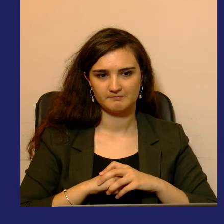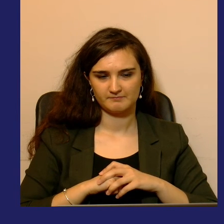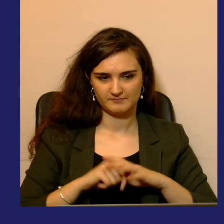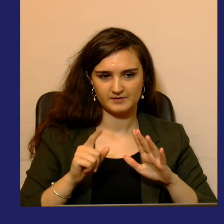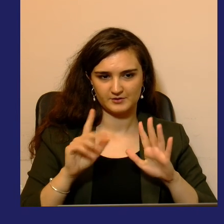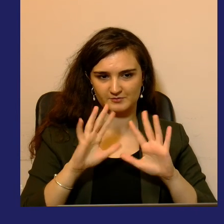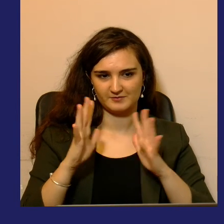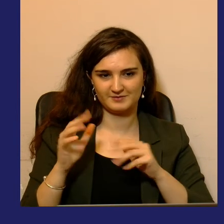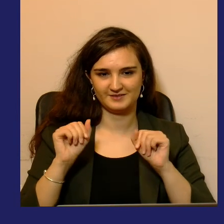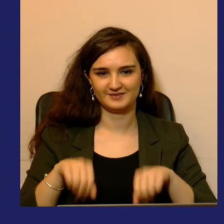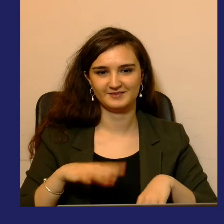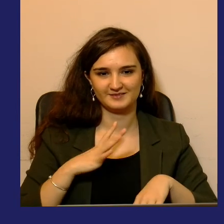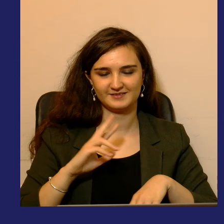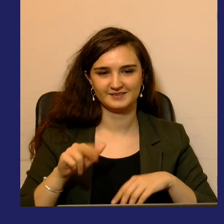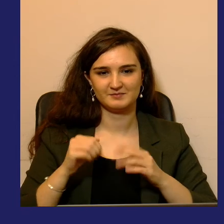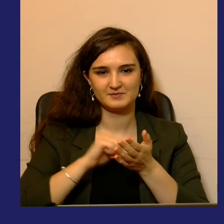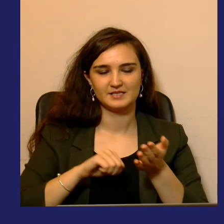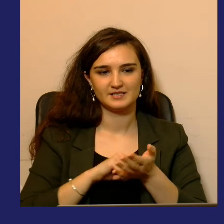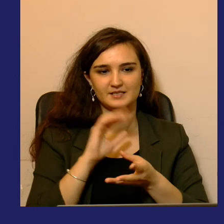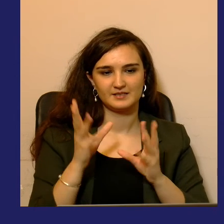Yeah, Nina, thank you.